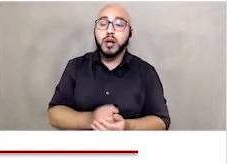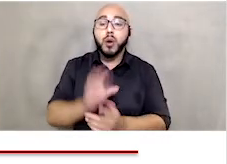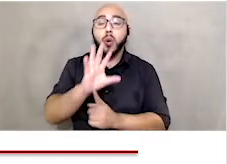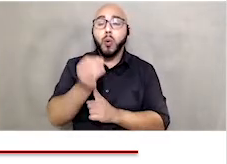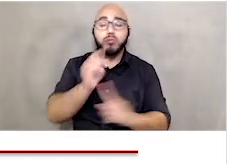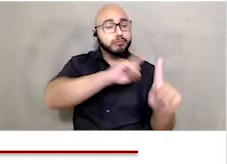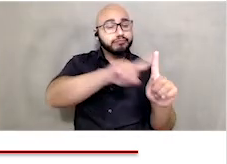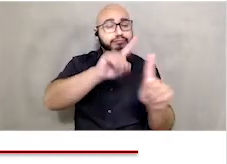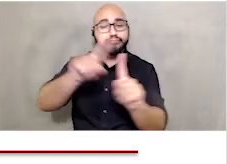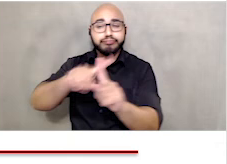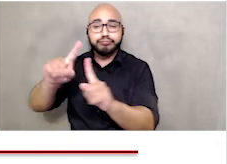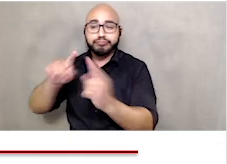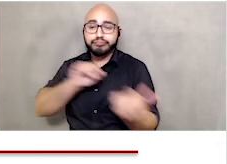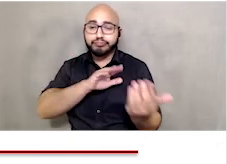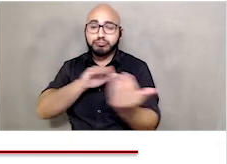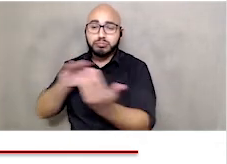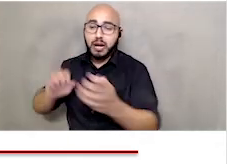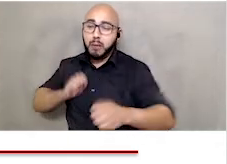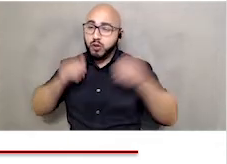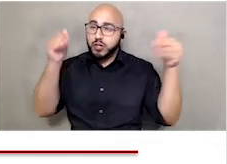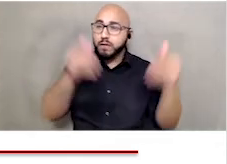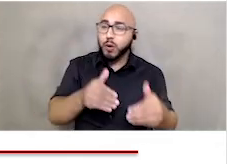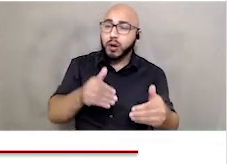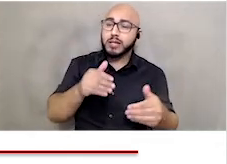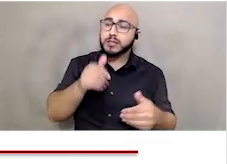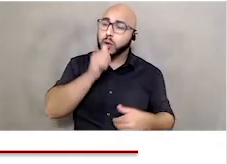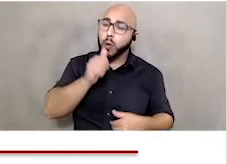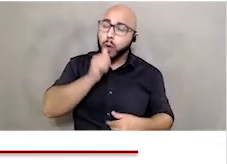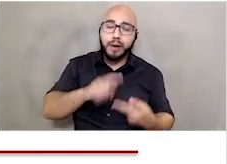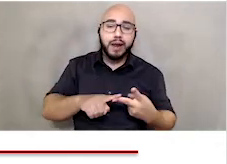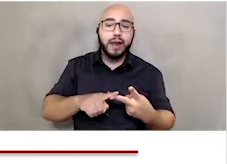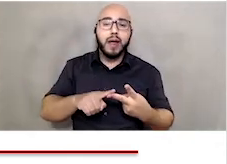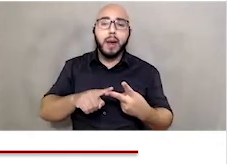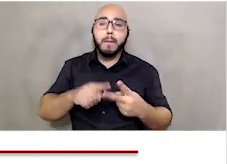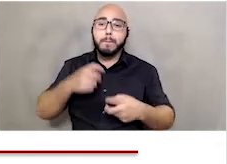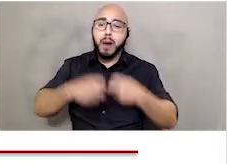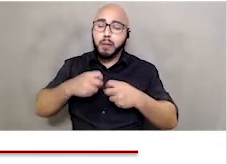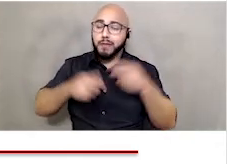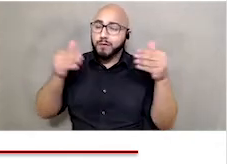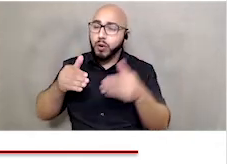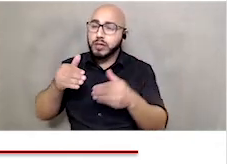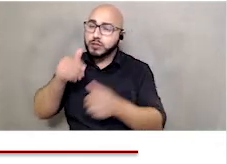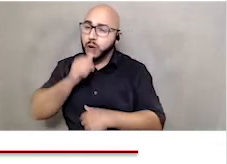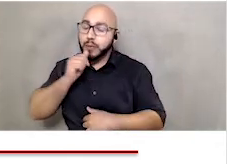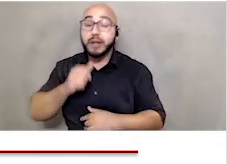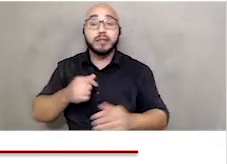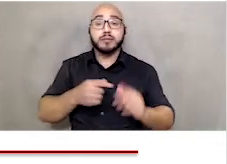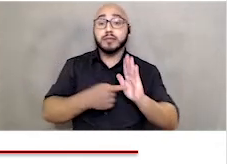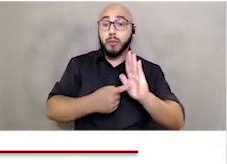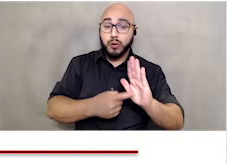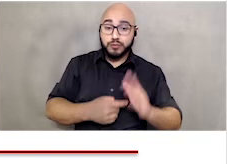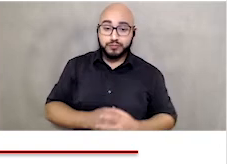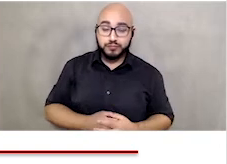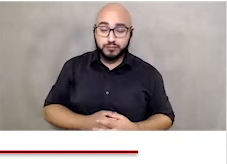in preferred means of emotion-focused coping and then problem-focused coping strategies. So some examples